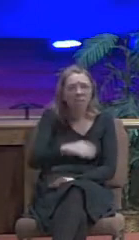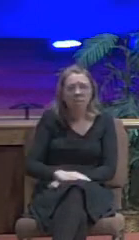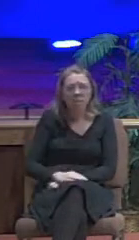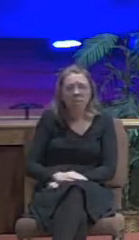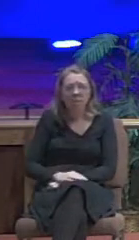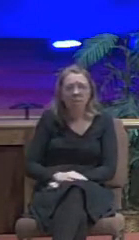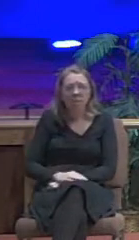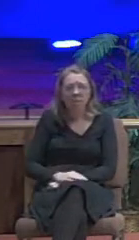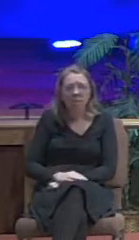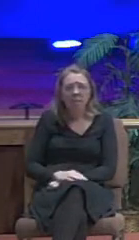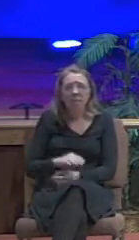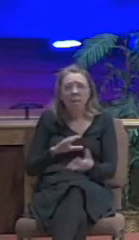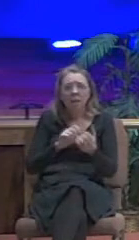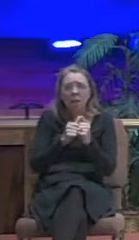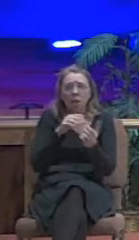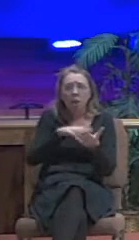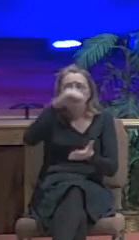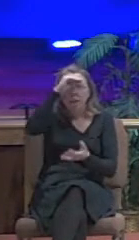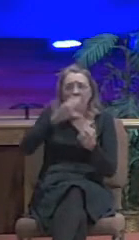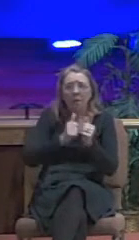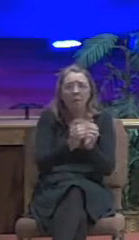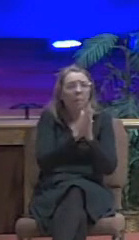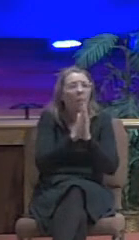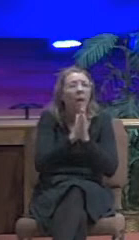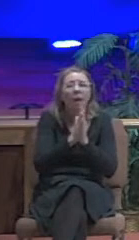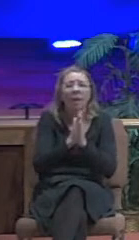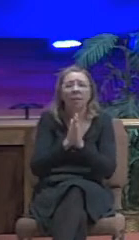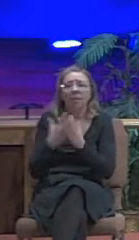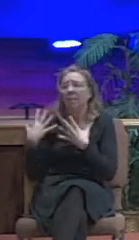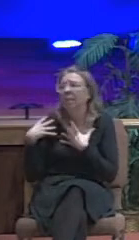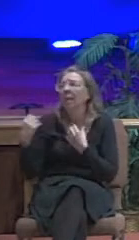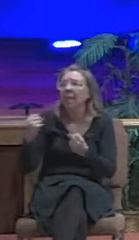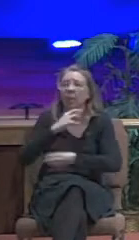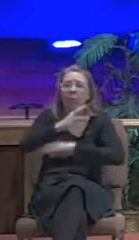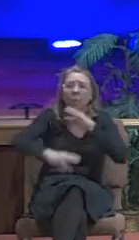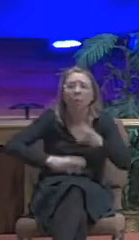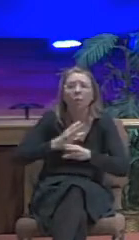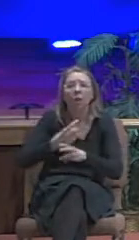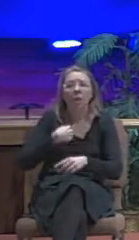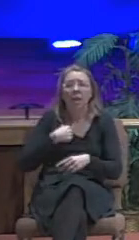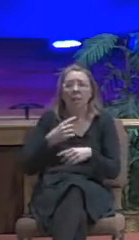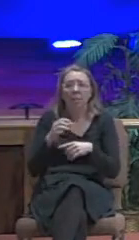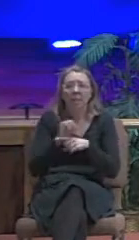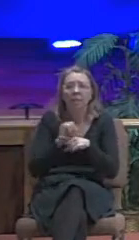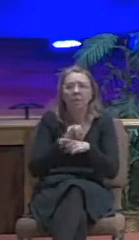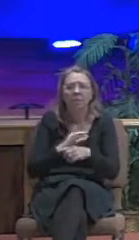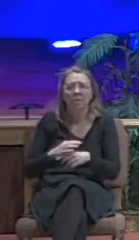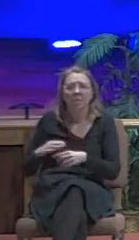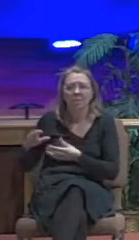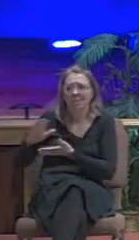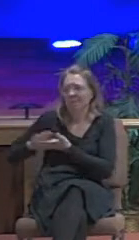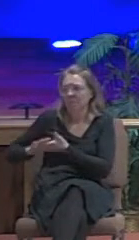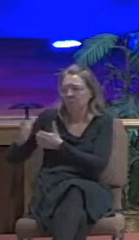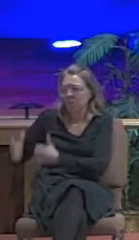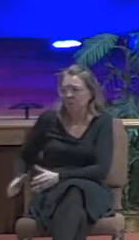how to bring healing to the world. I'm an intern. What if the janitor can clean toilets?